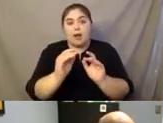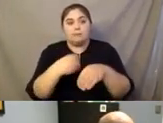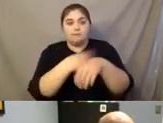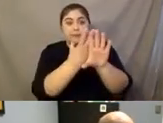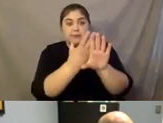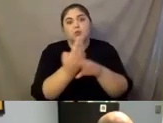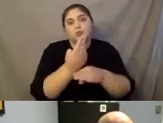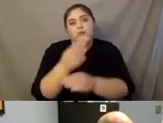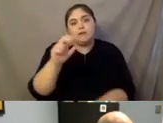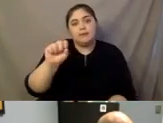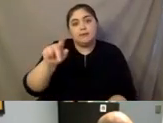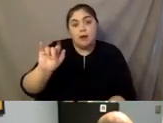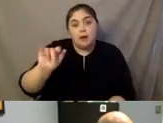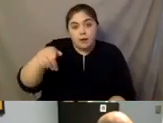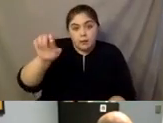Skype.